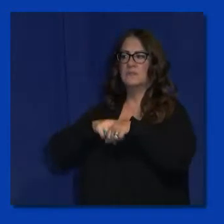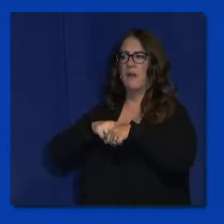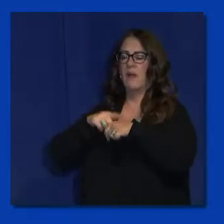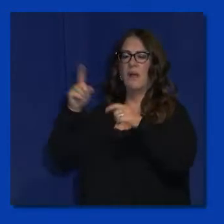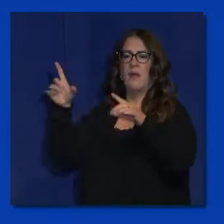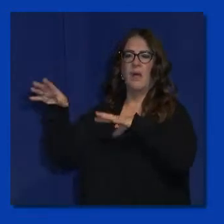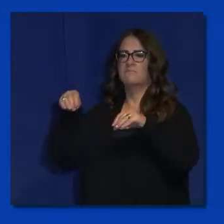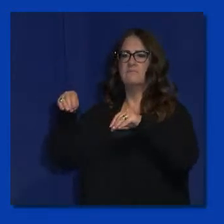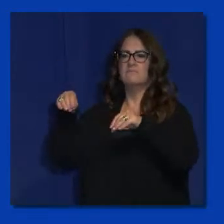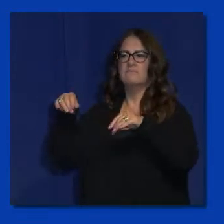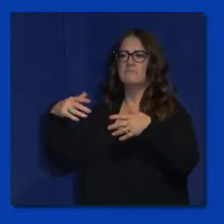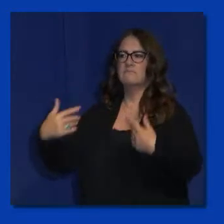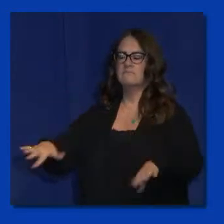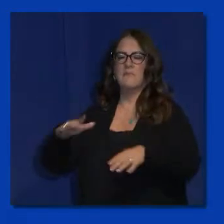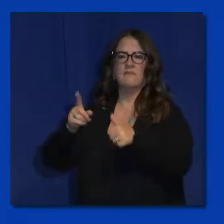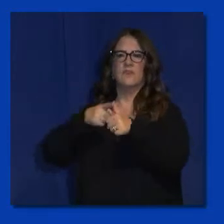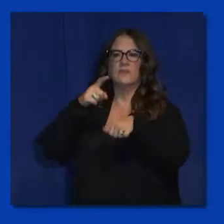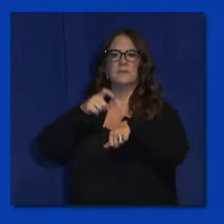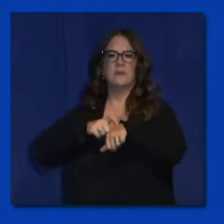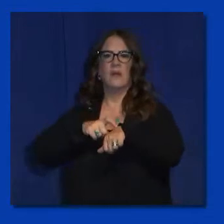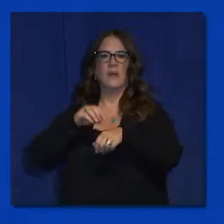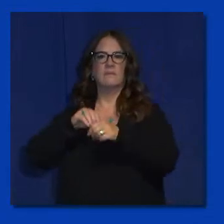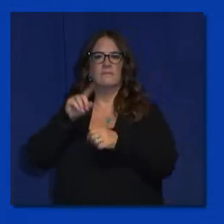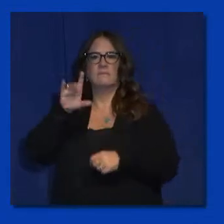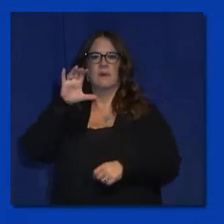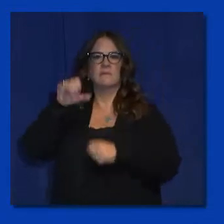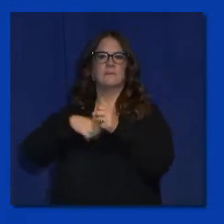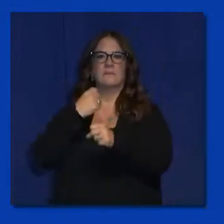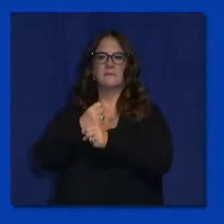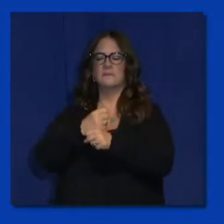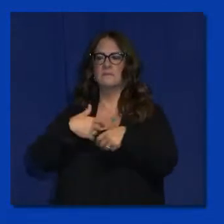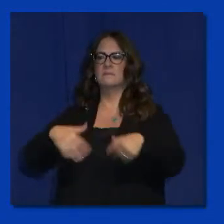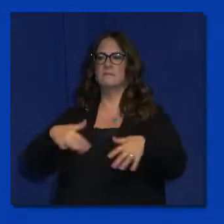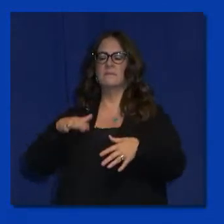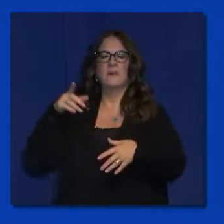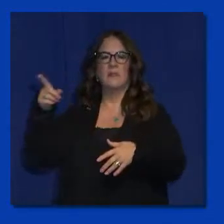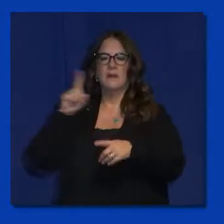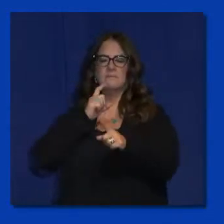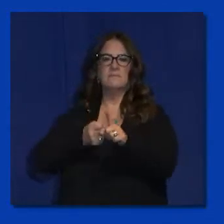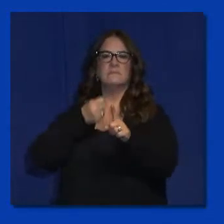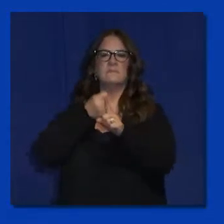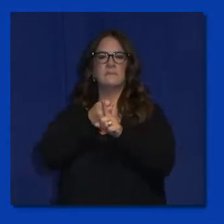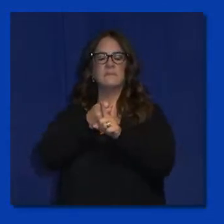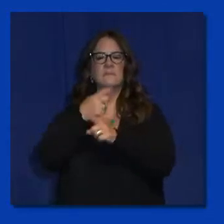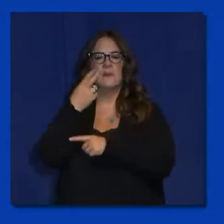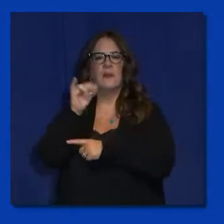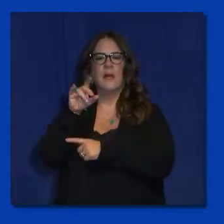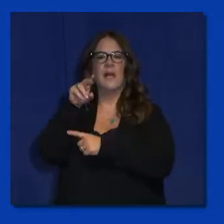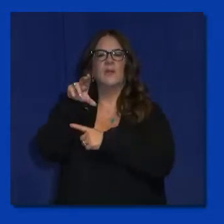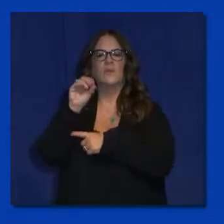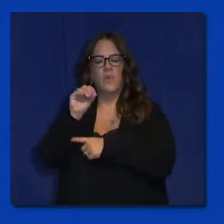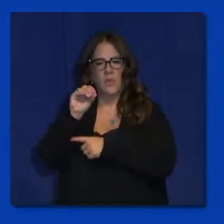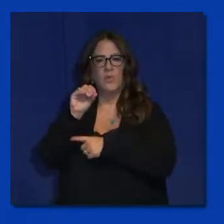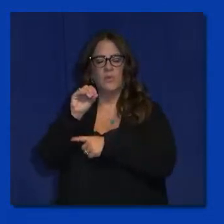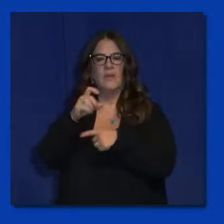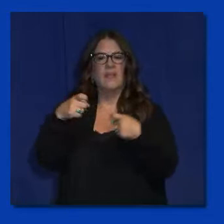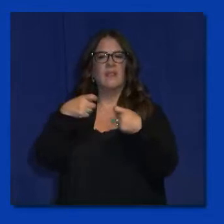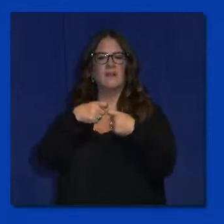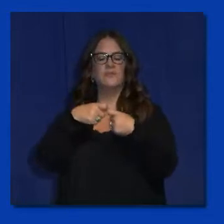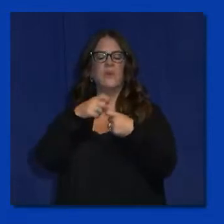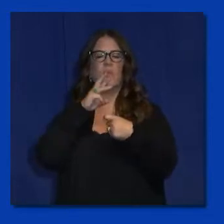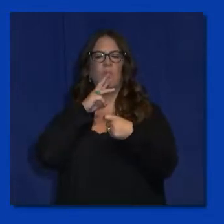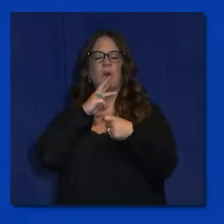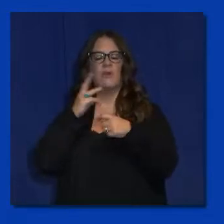its half-century history. That impacted hydroelectric energy production. Extreme heat increases demand